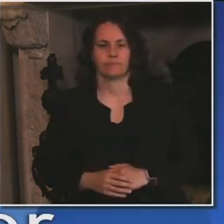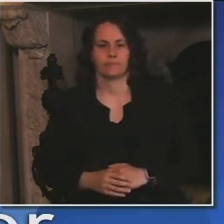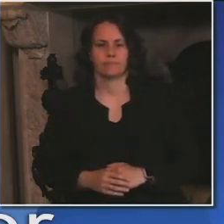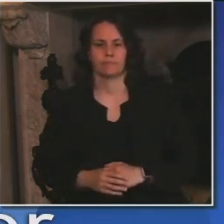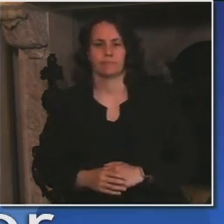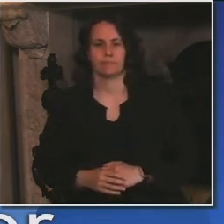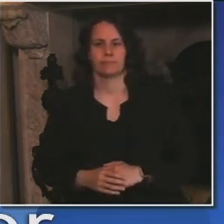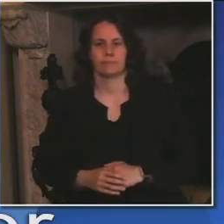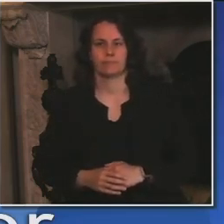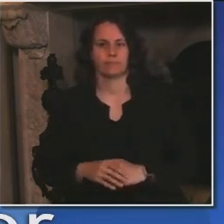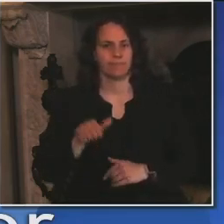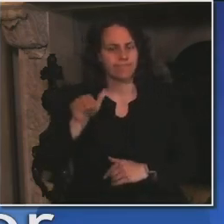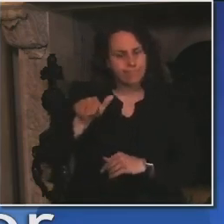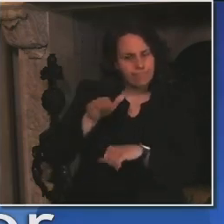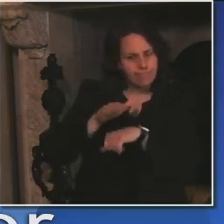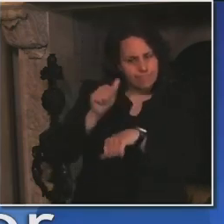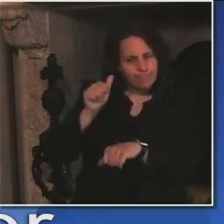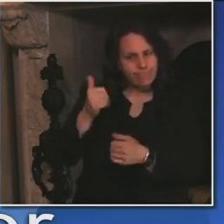CBS 58?